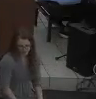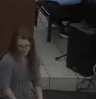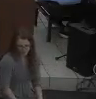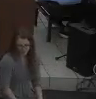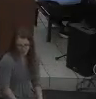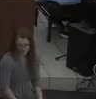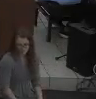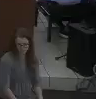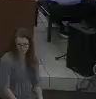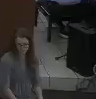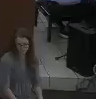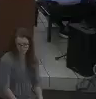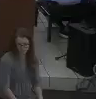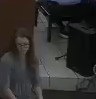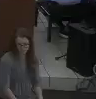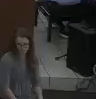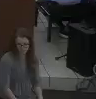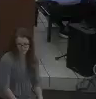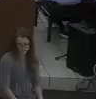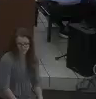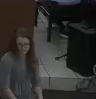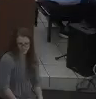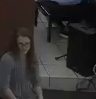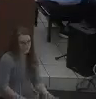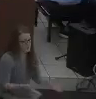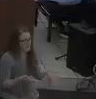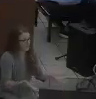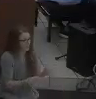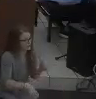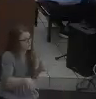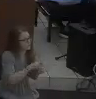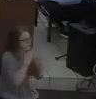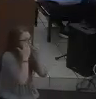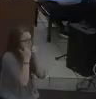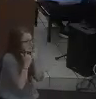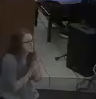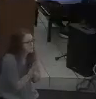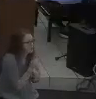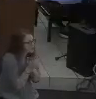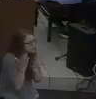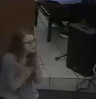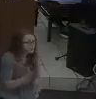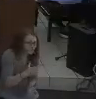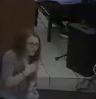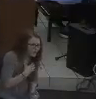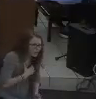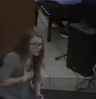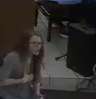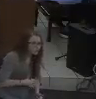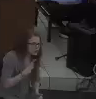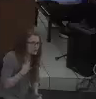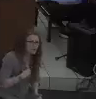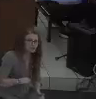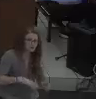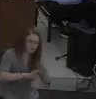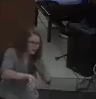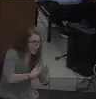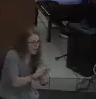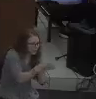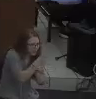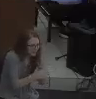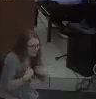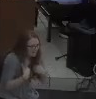I invite you, dear ones, to bring your hunger and thirst for all God has for you, for